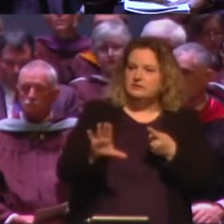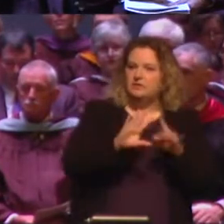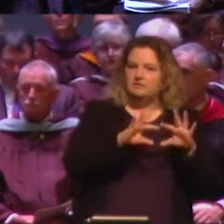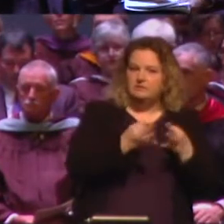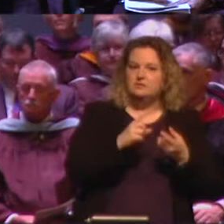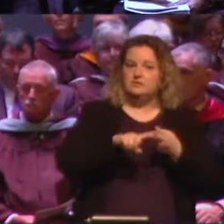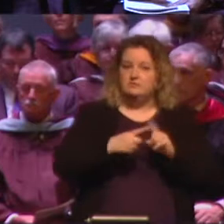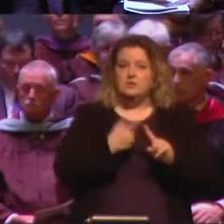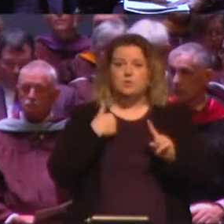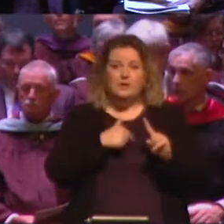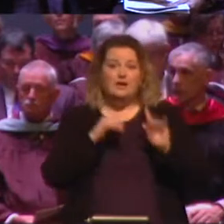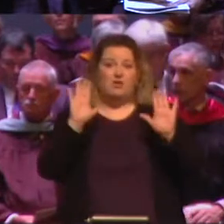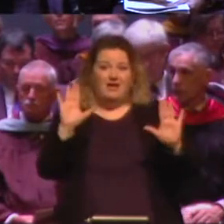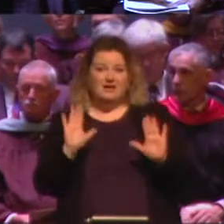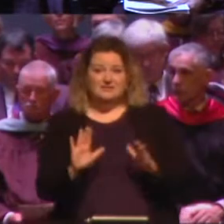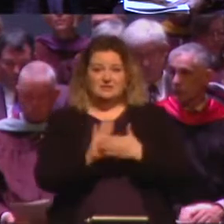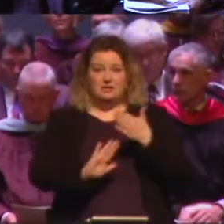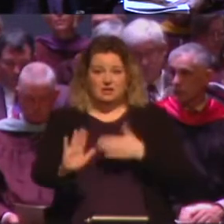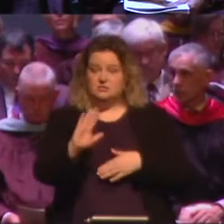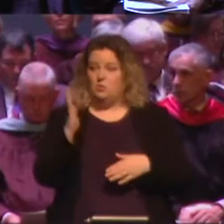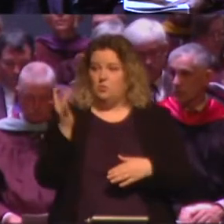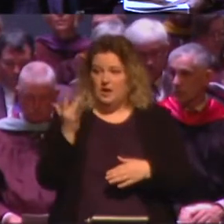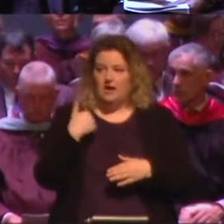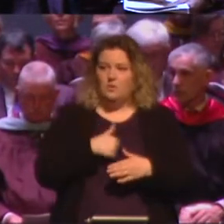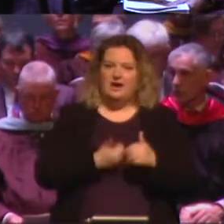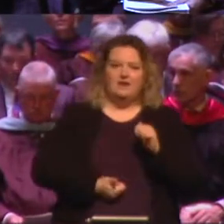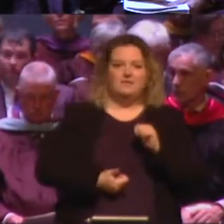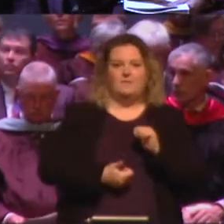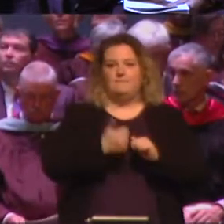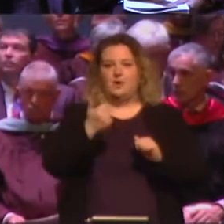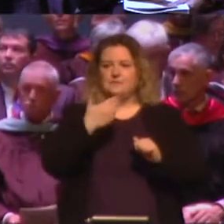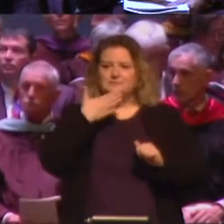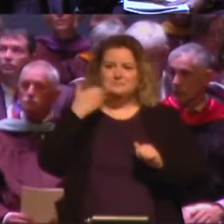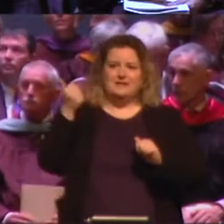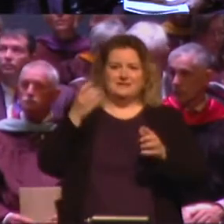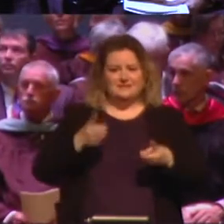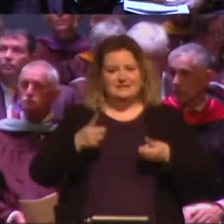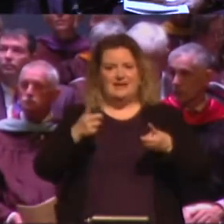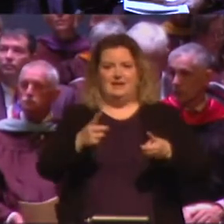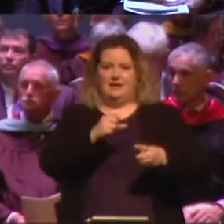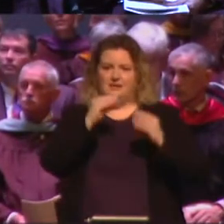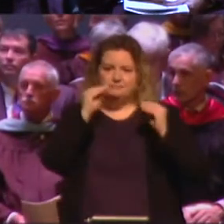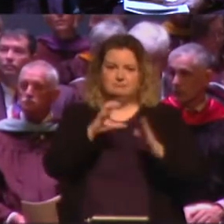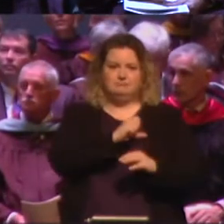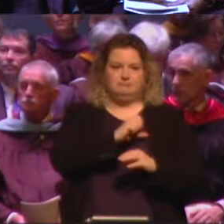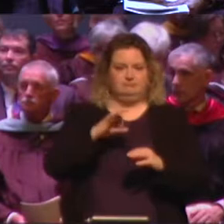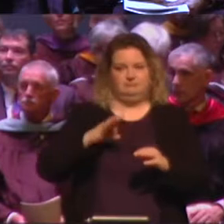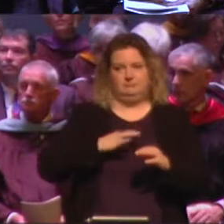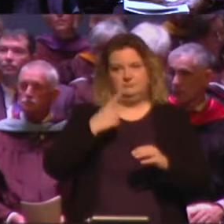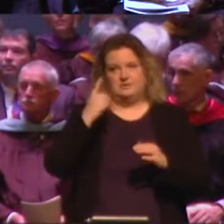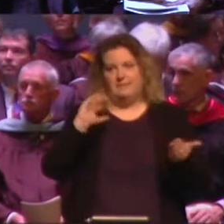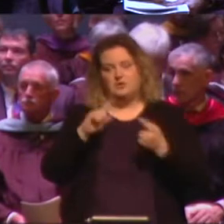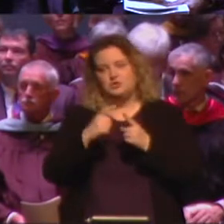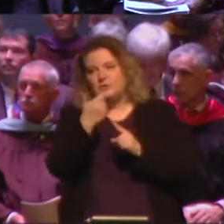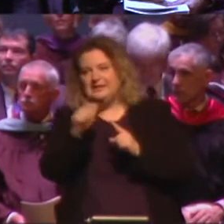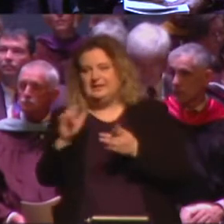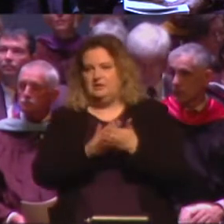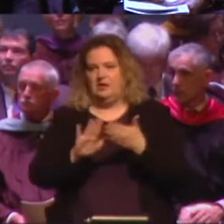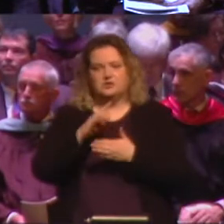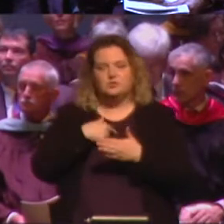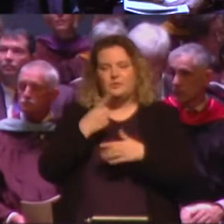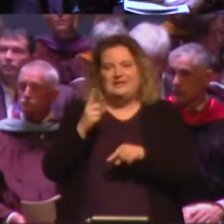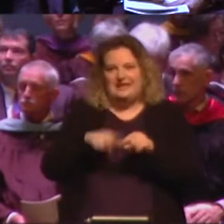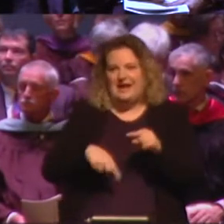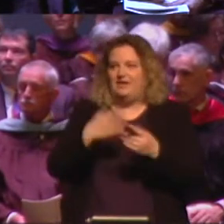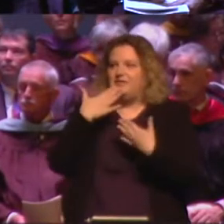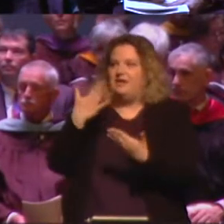of excellence because we have the best, most dedicated faculty and staff of any college that I know. We do not say thank you enough